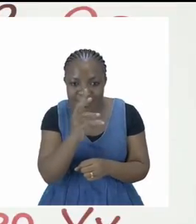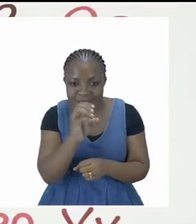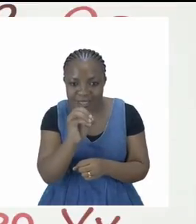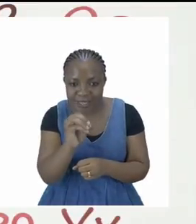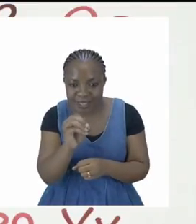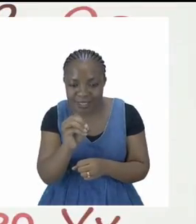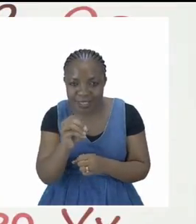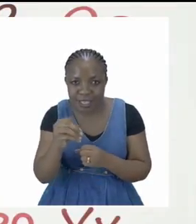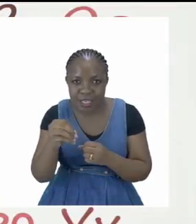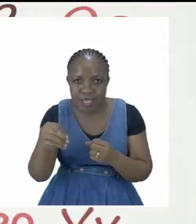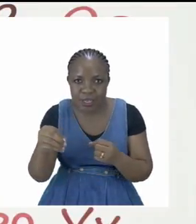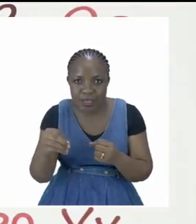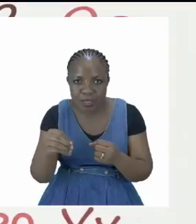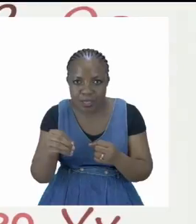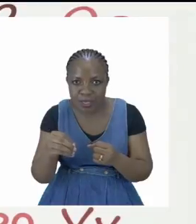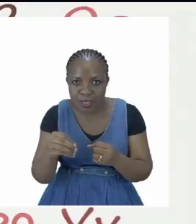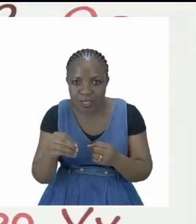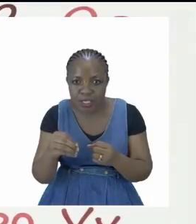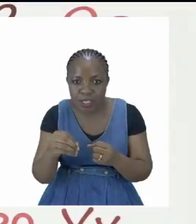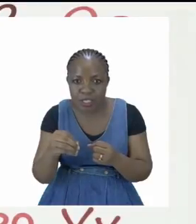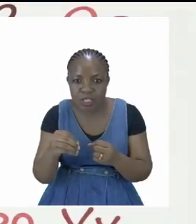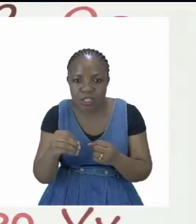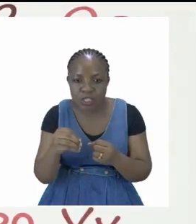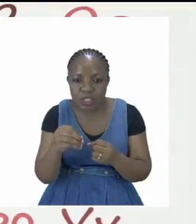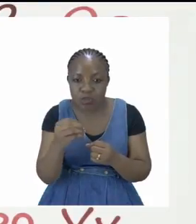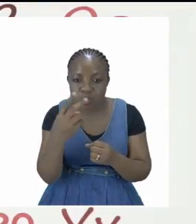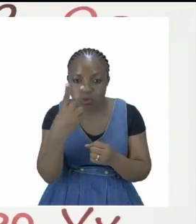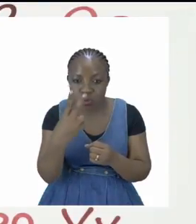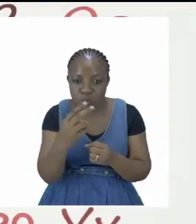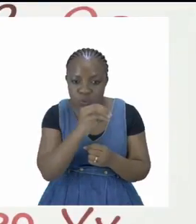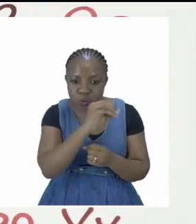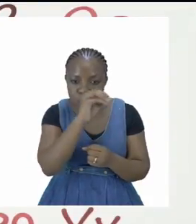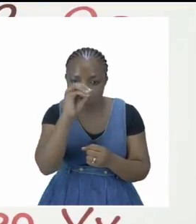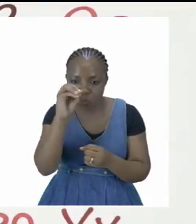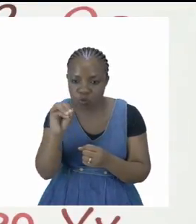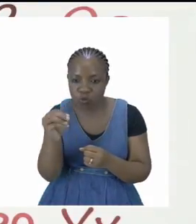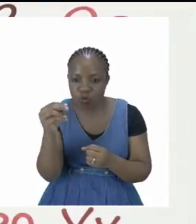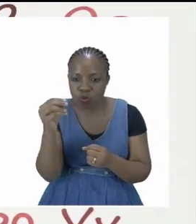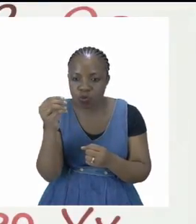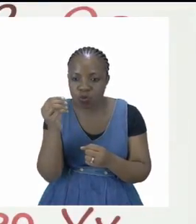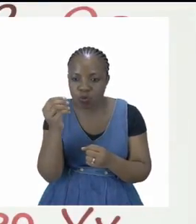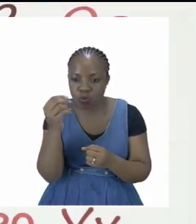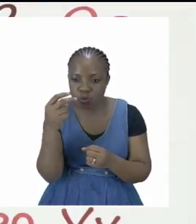And then we will put our unit here, which is plus